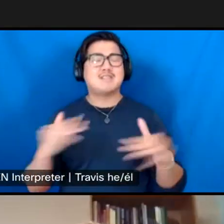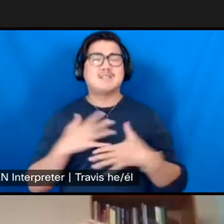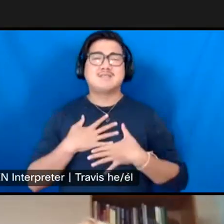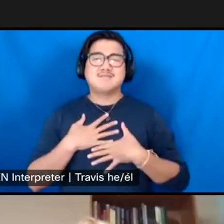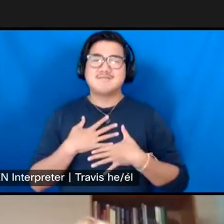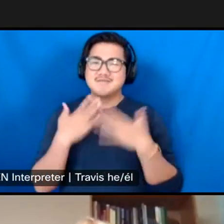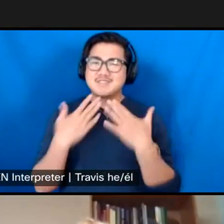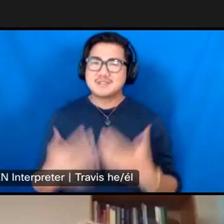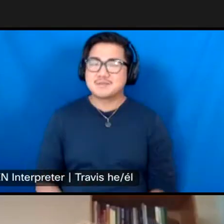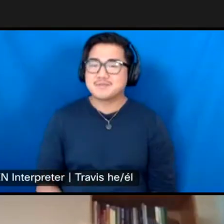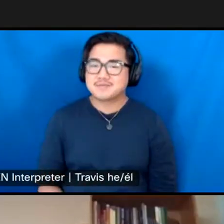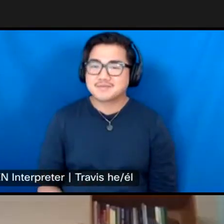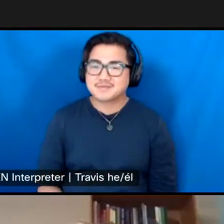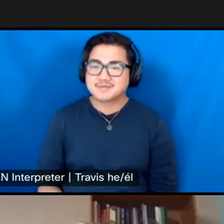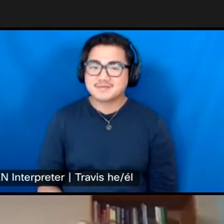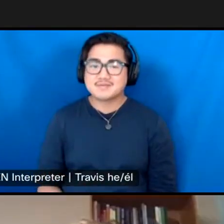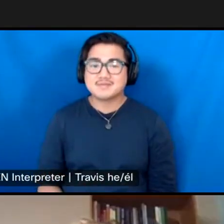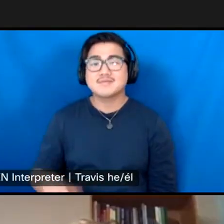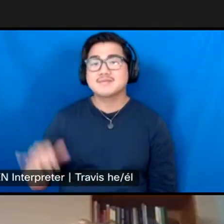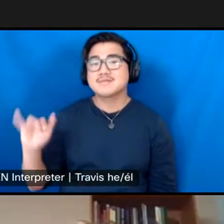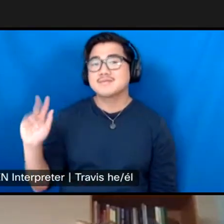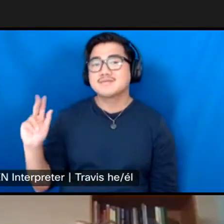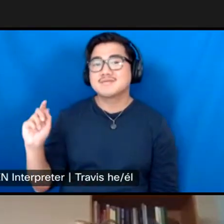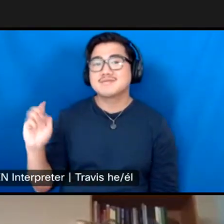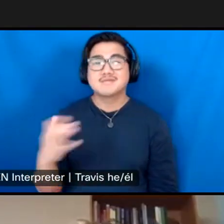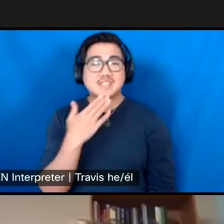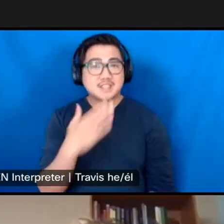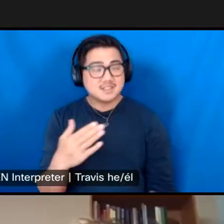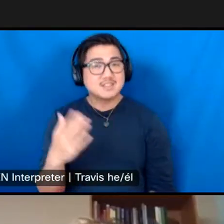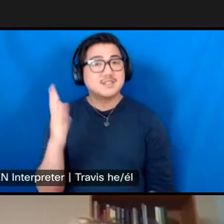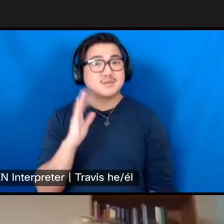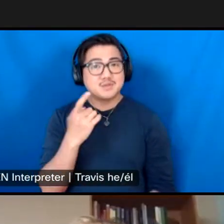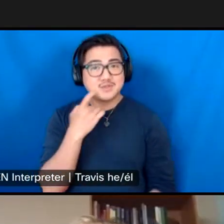Thank you, Shaniqua. And when you were talking about the cafe,